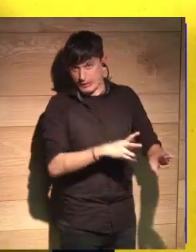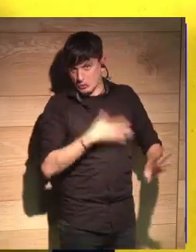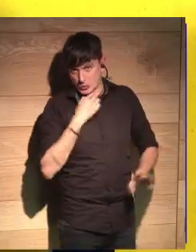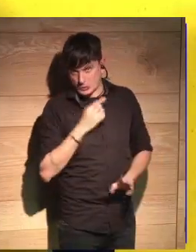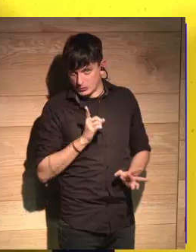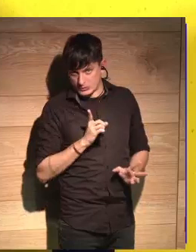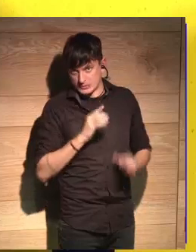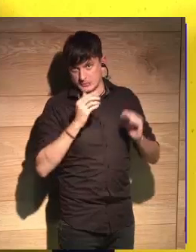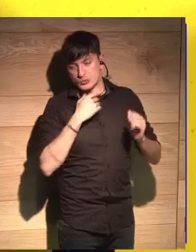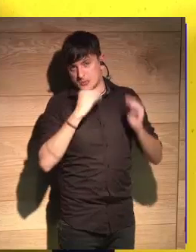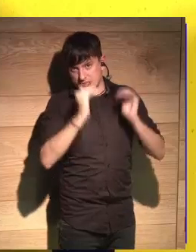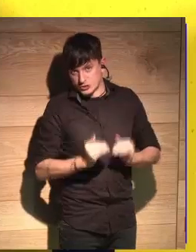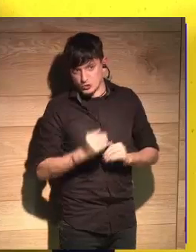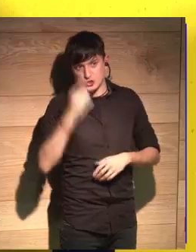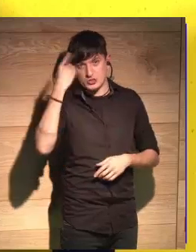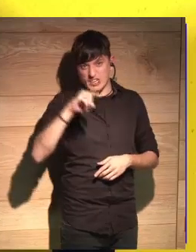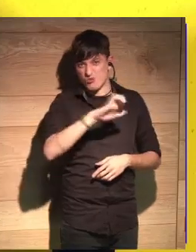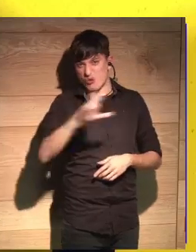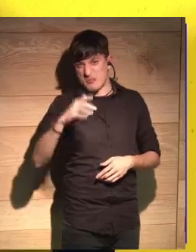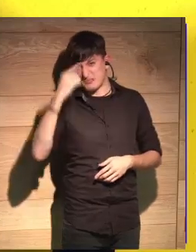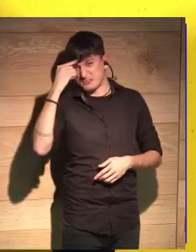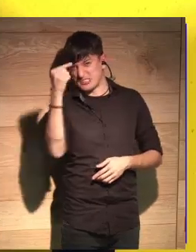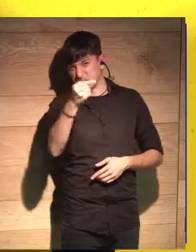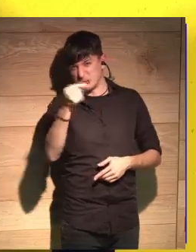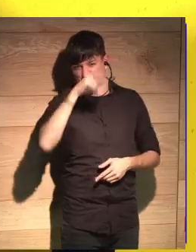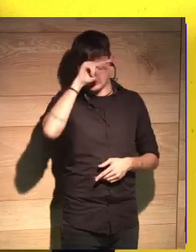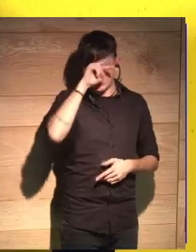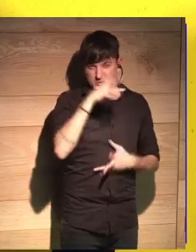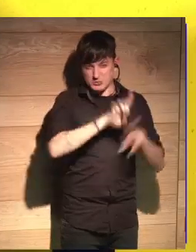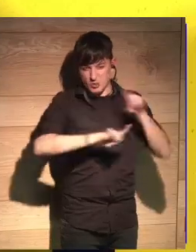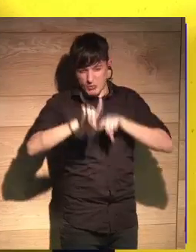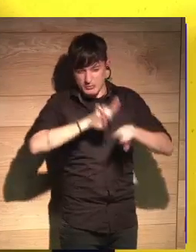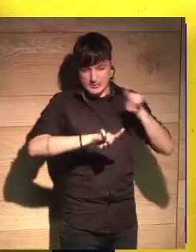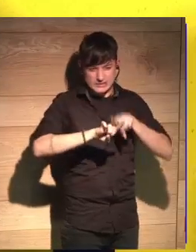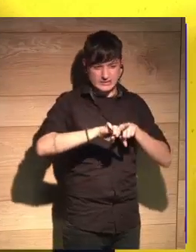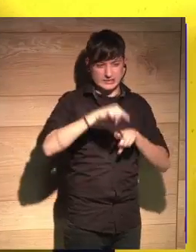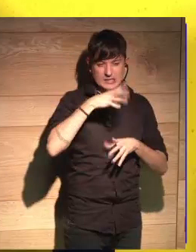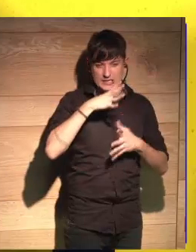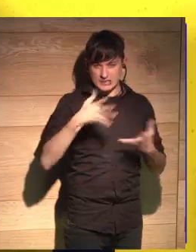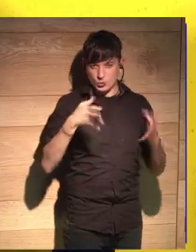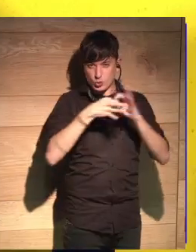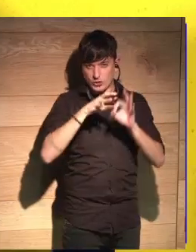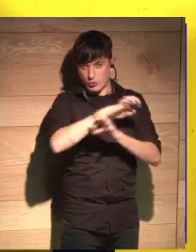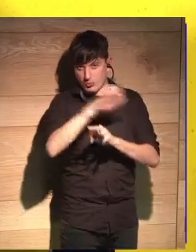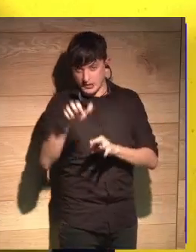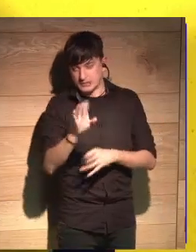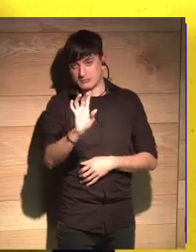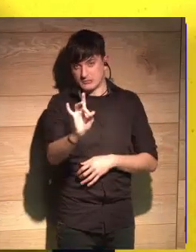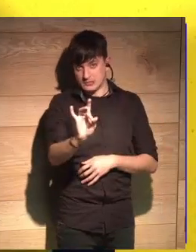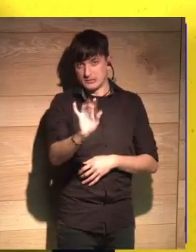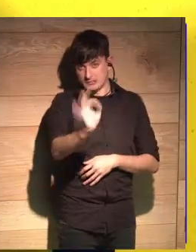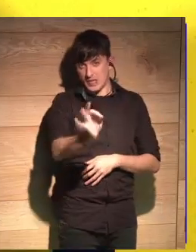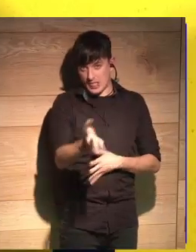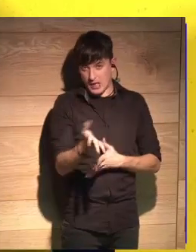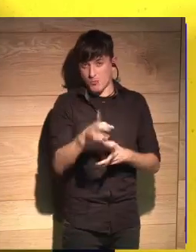some pessimism and concern about the problems of the EU. And yes, the EU does have problems, but the United States